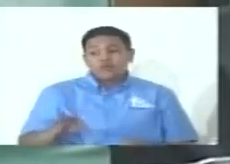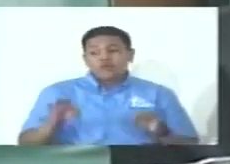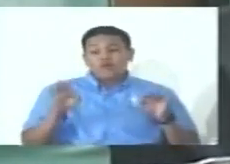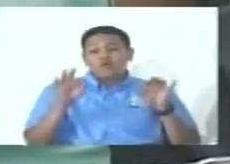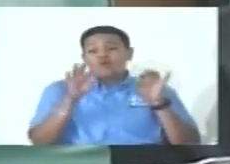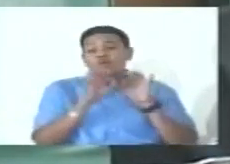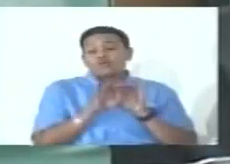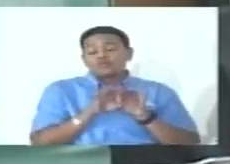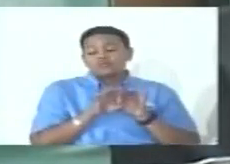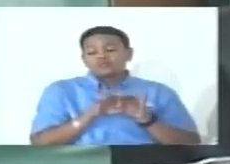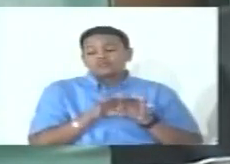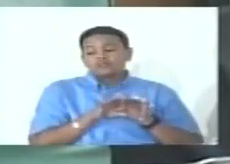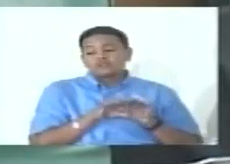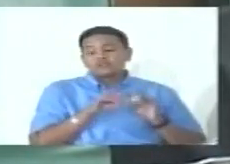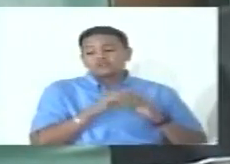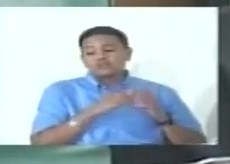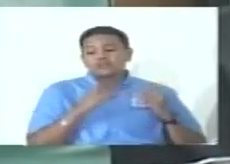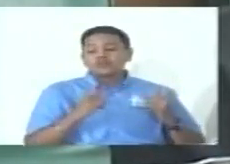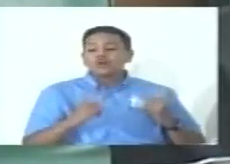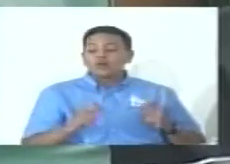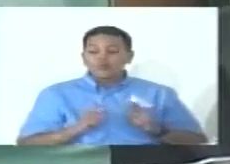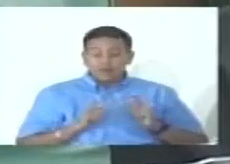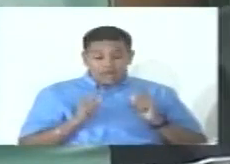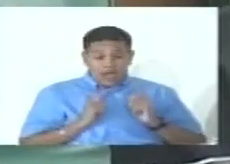that in this life